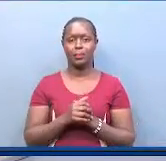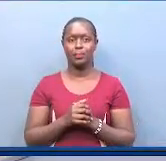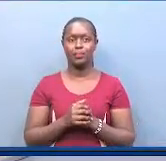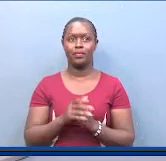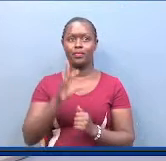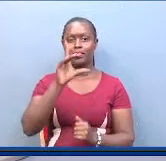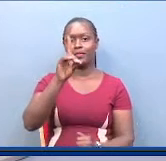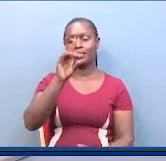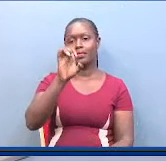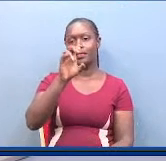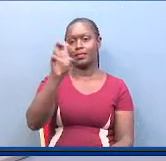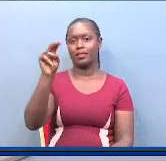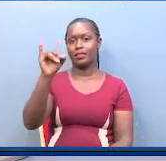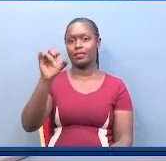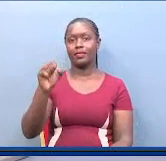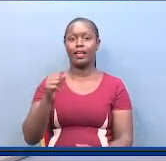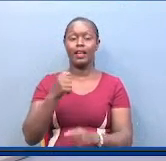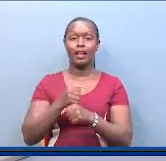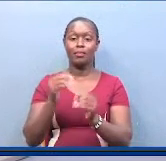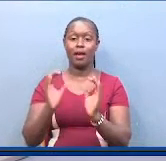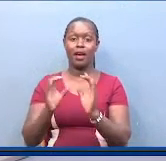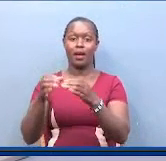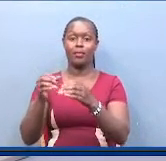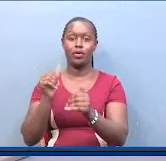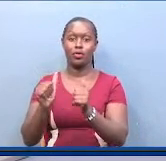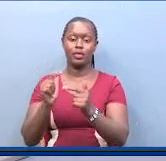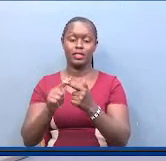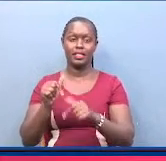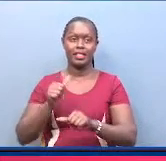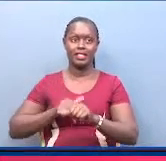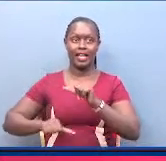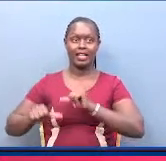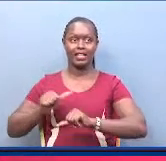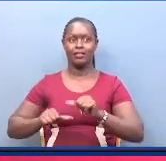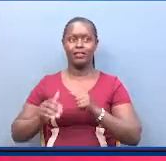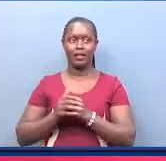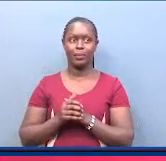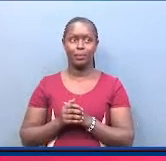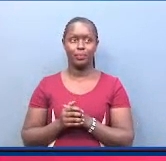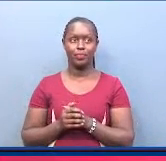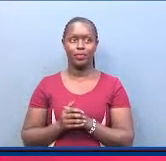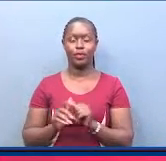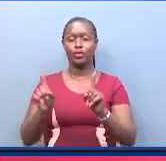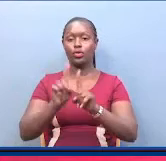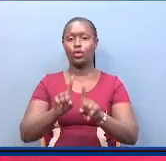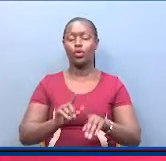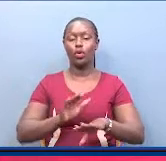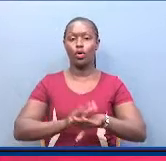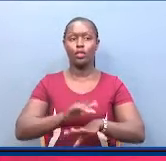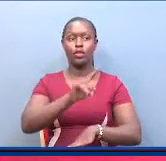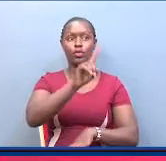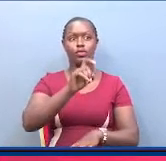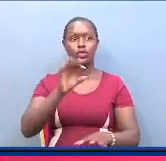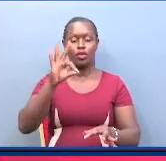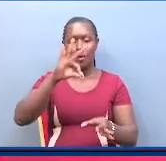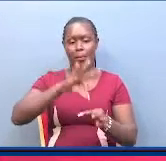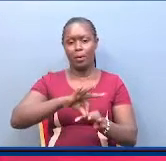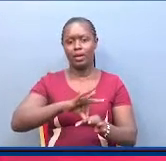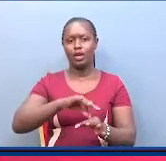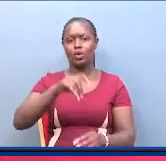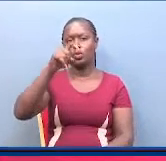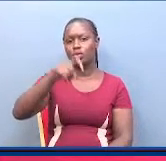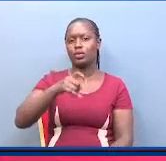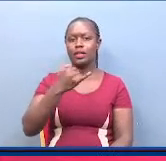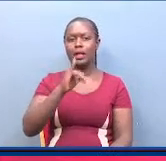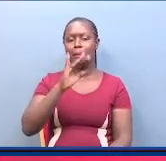these polls are done by companies that say they are scientific. Philip, just on the question of polls, should they be